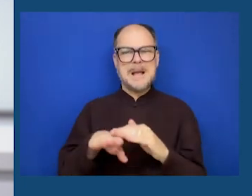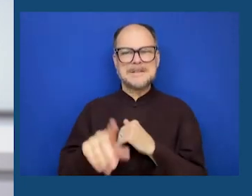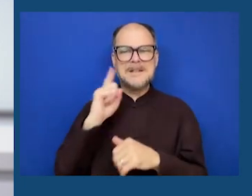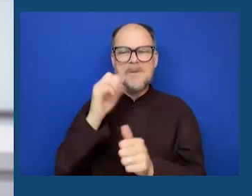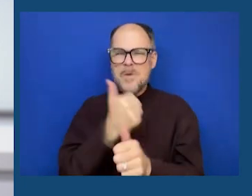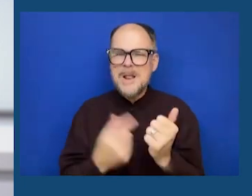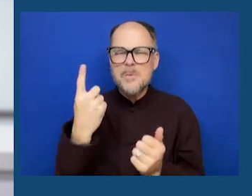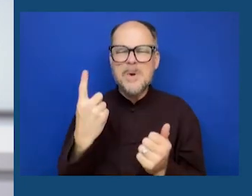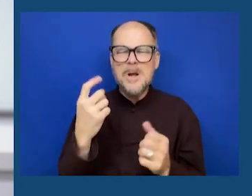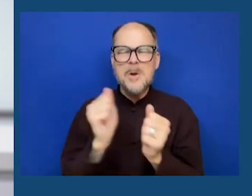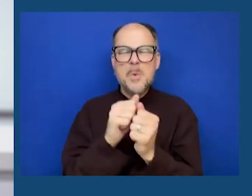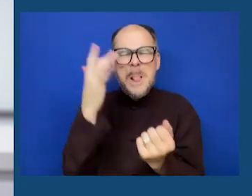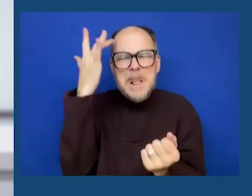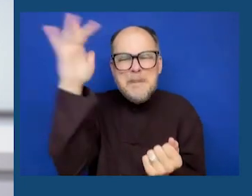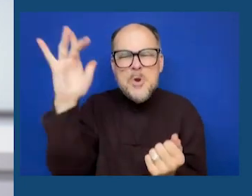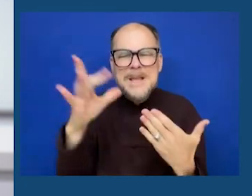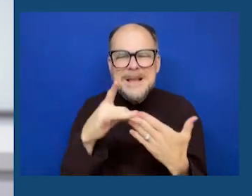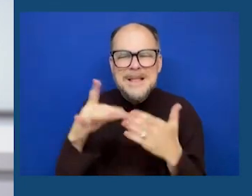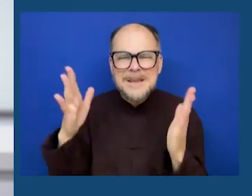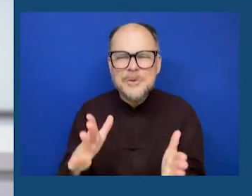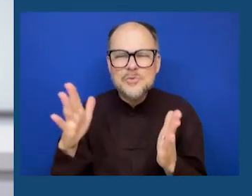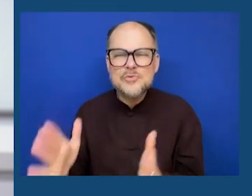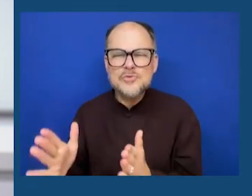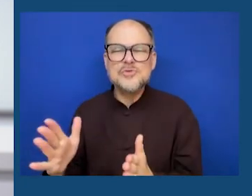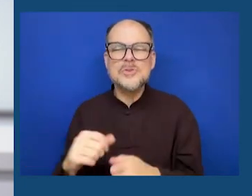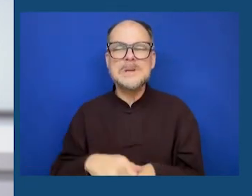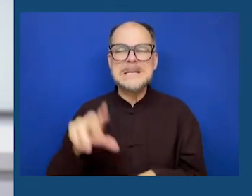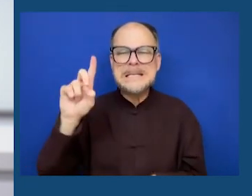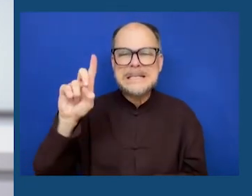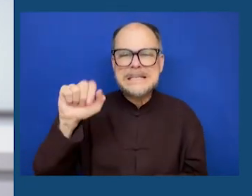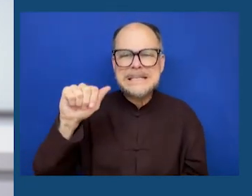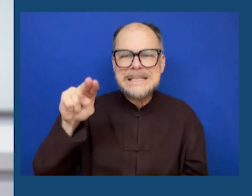brilliant leaders, deans,